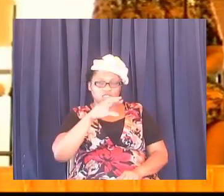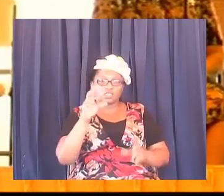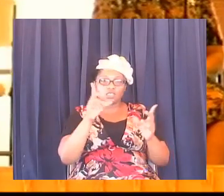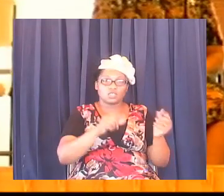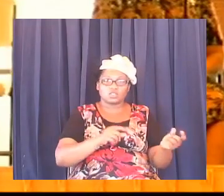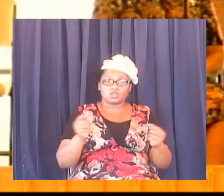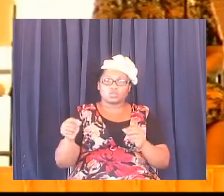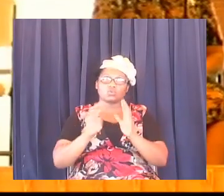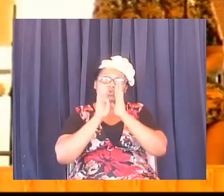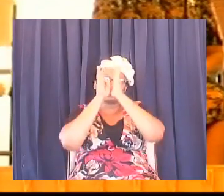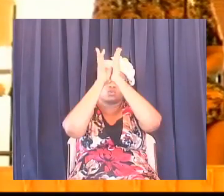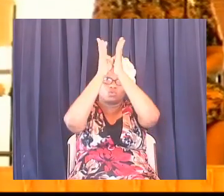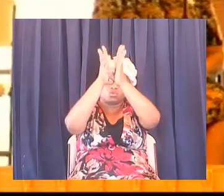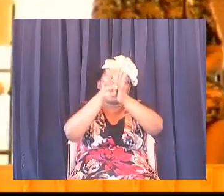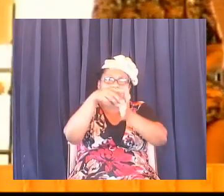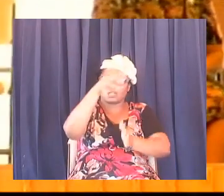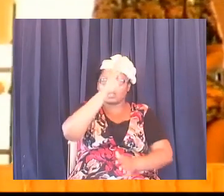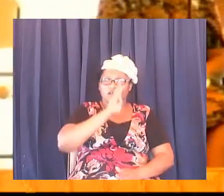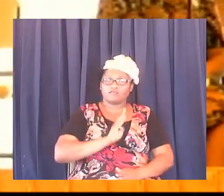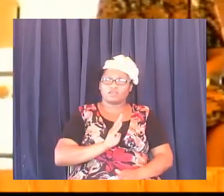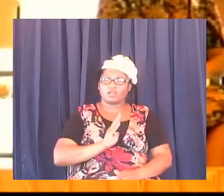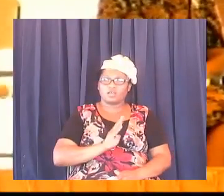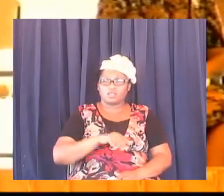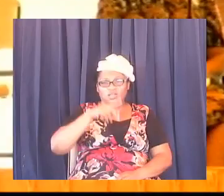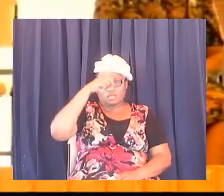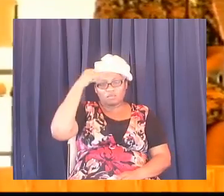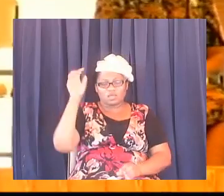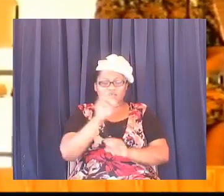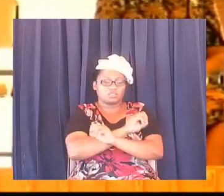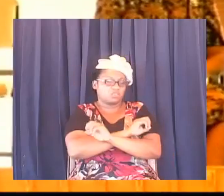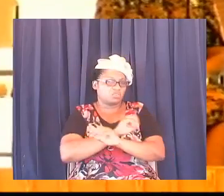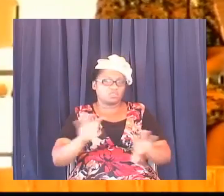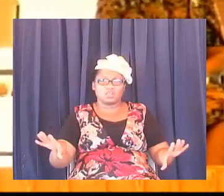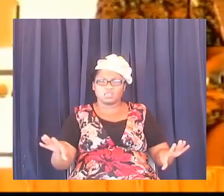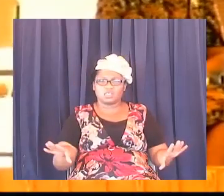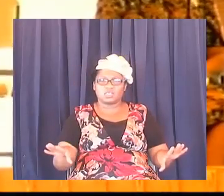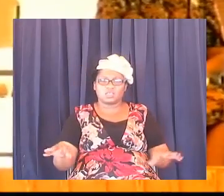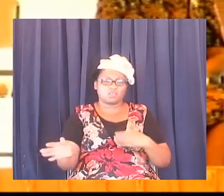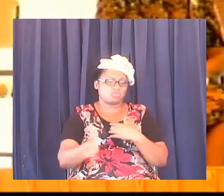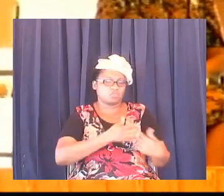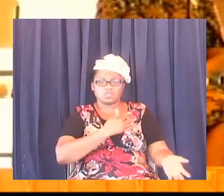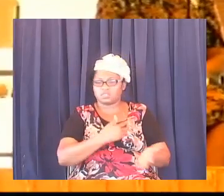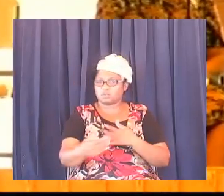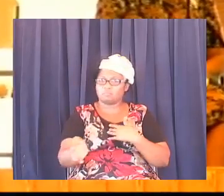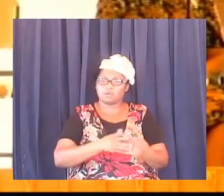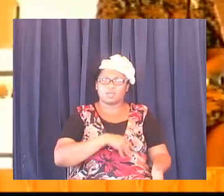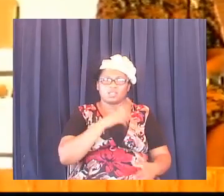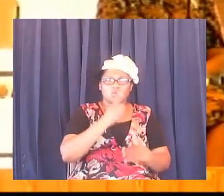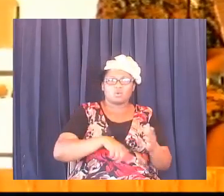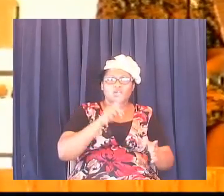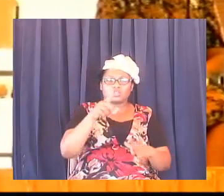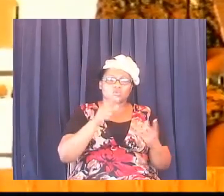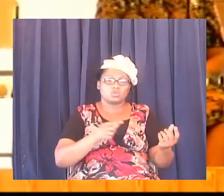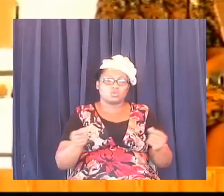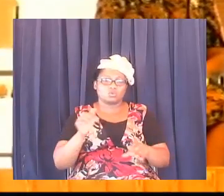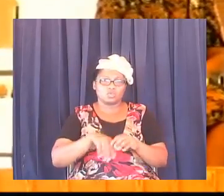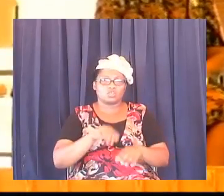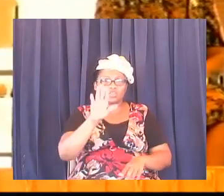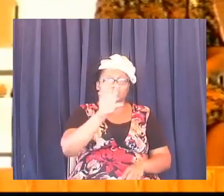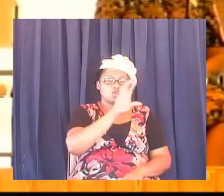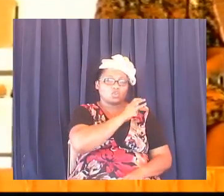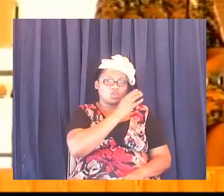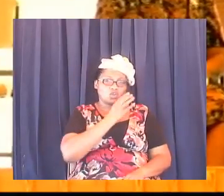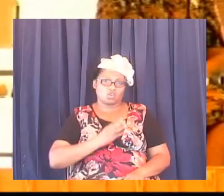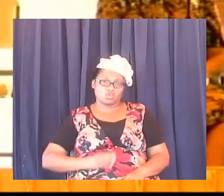of God. Because nothing, it doesn't matter what you do in your Christian walk. The